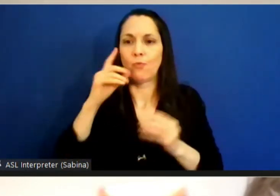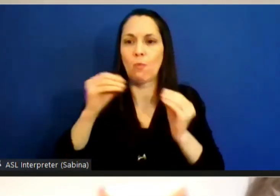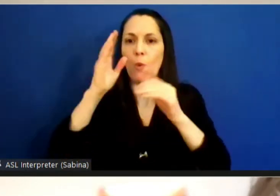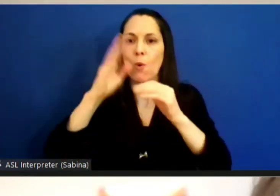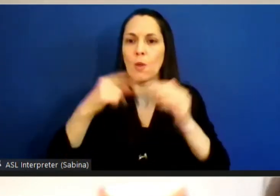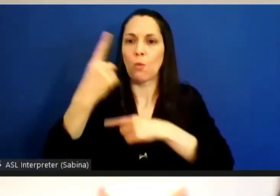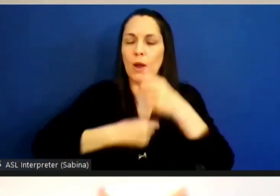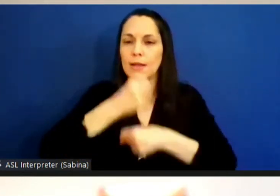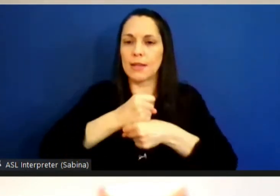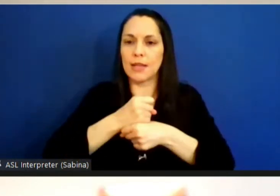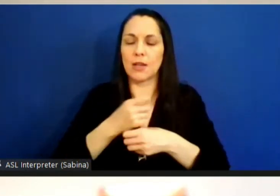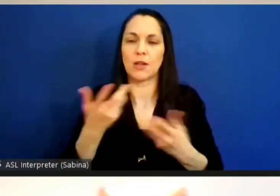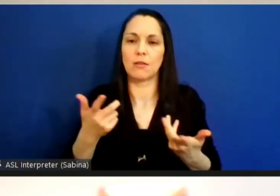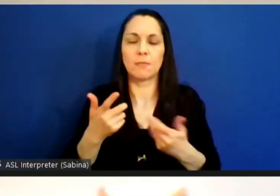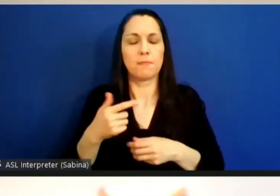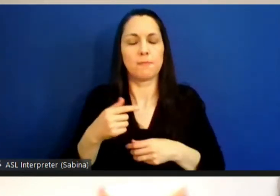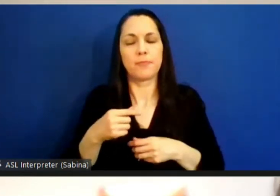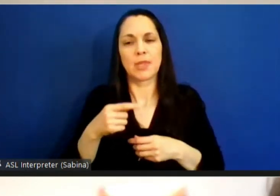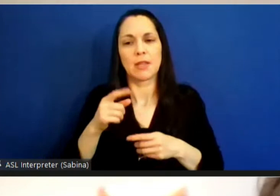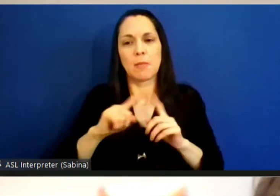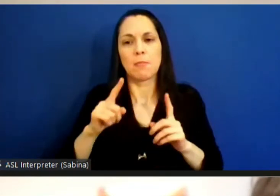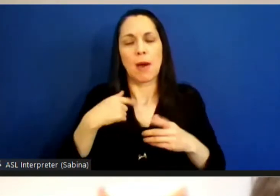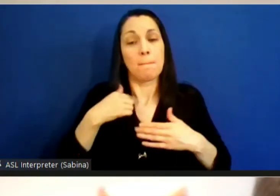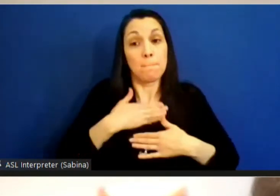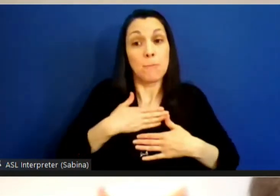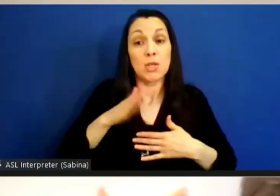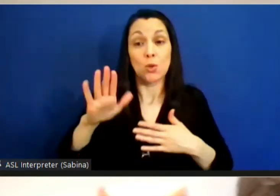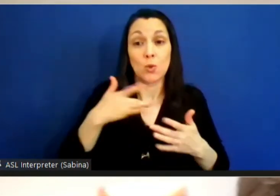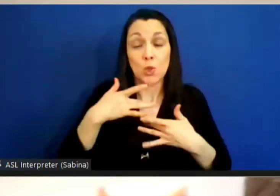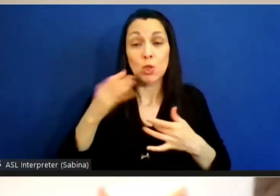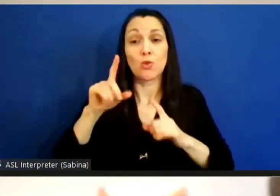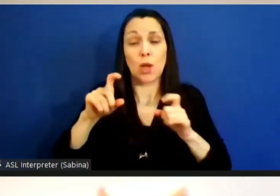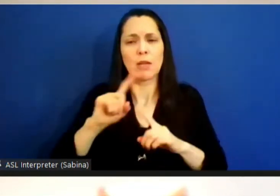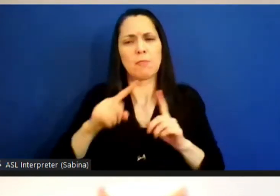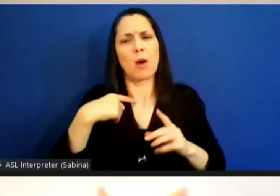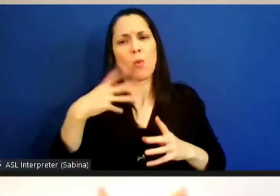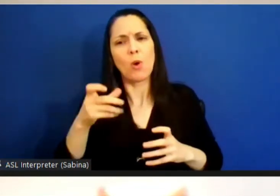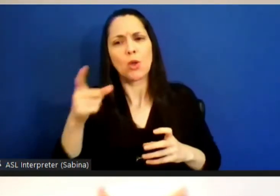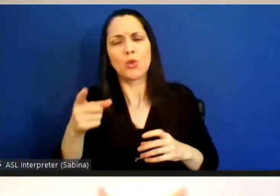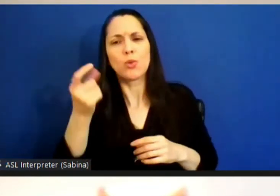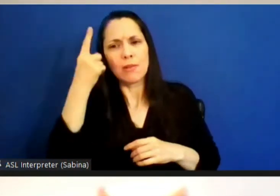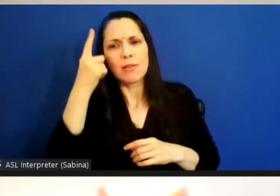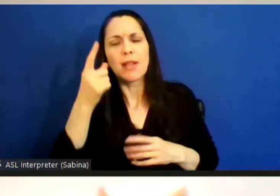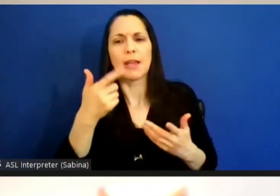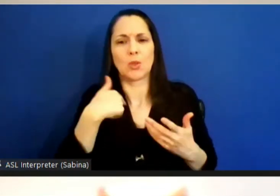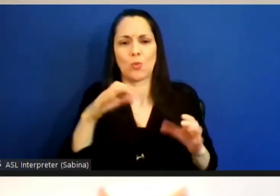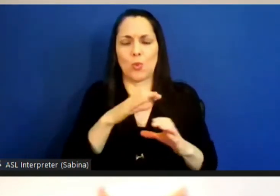I hope you'll appreciate that we're trying to be cautious for the safety of the community.